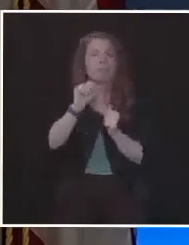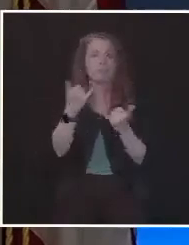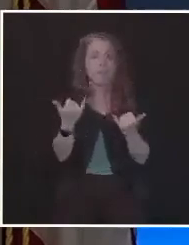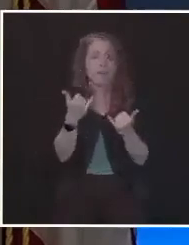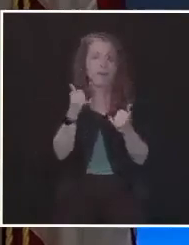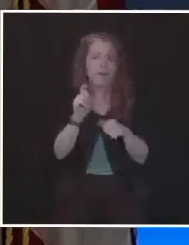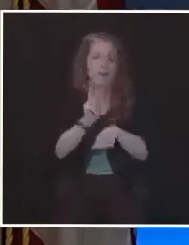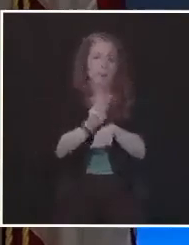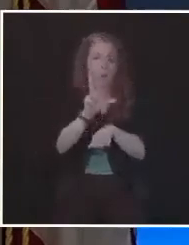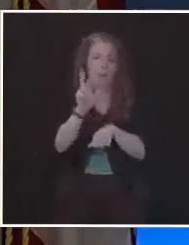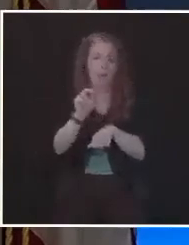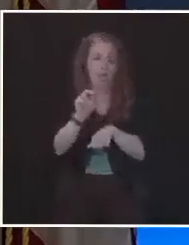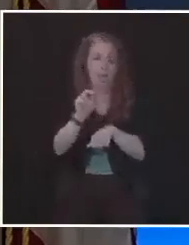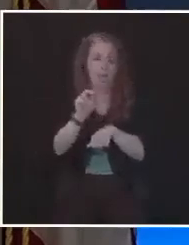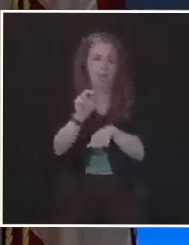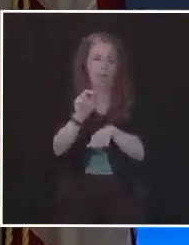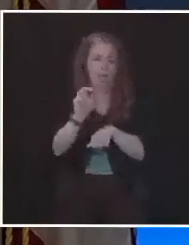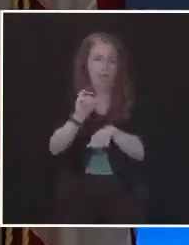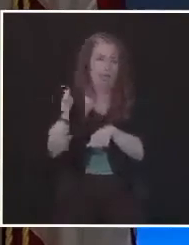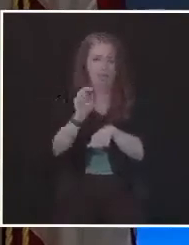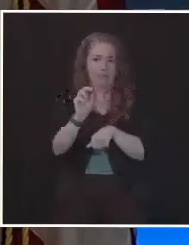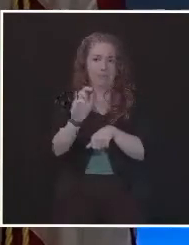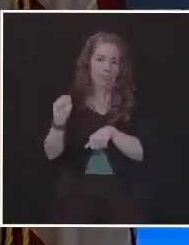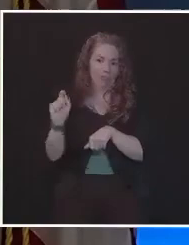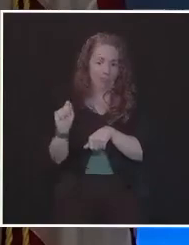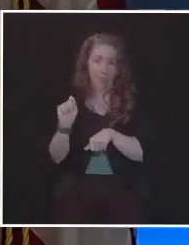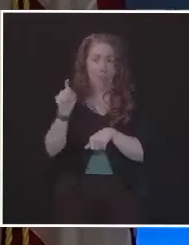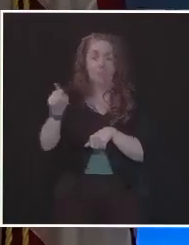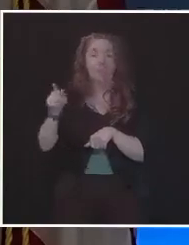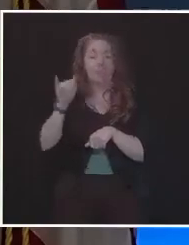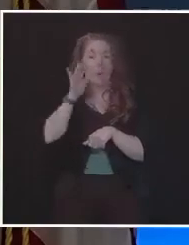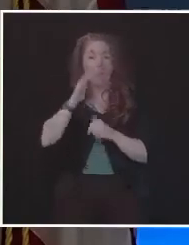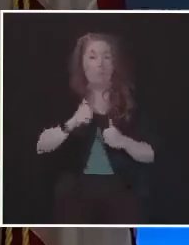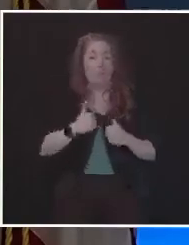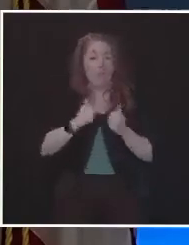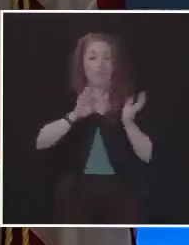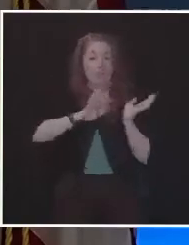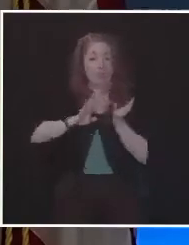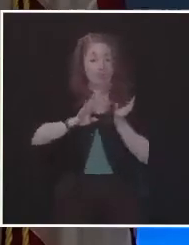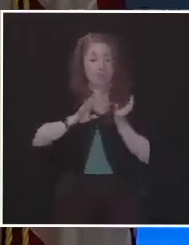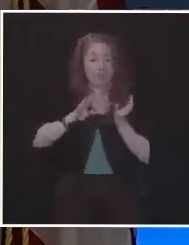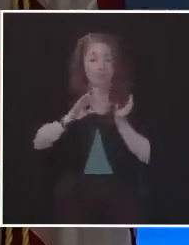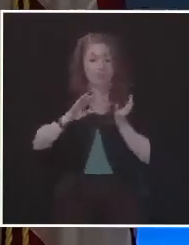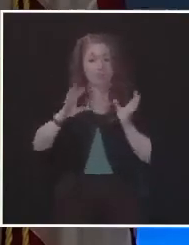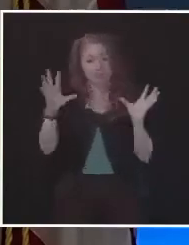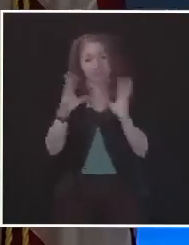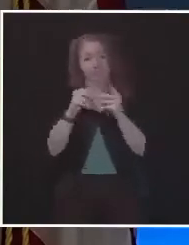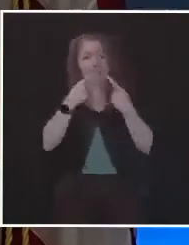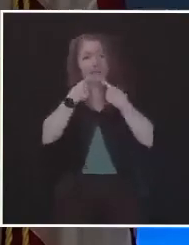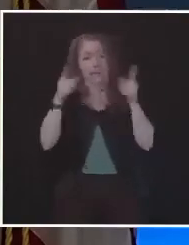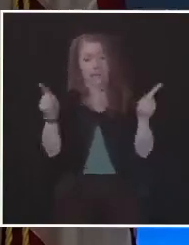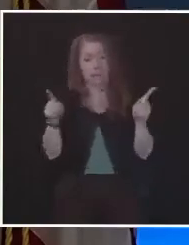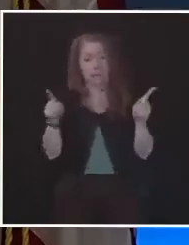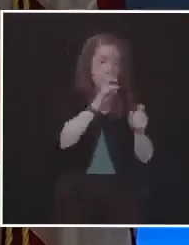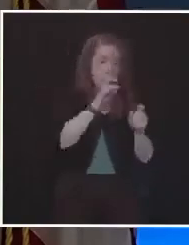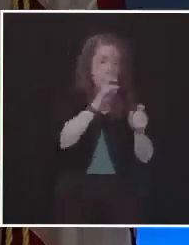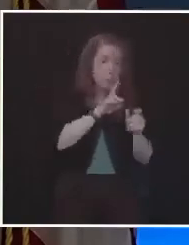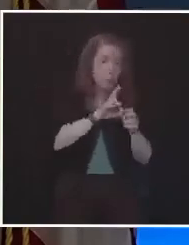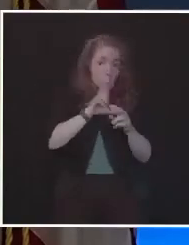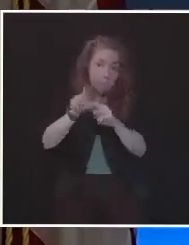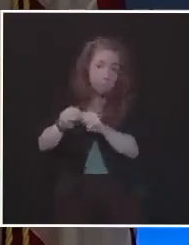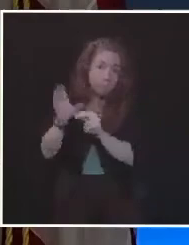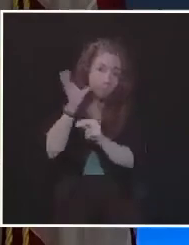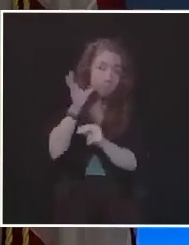That teleconference will be streamed live for all to listen in. And thank you all for being here today. I am certainly excited